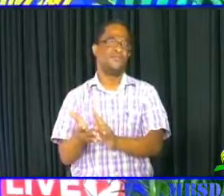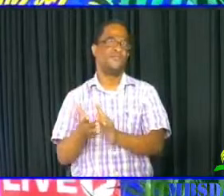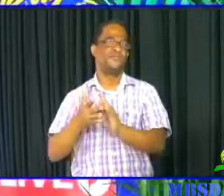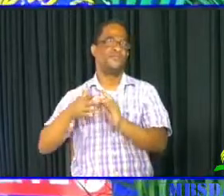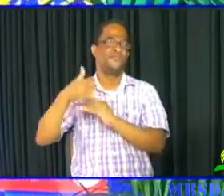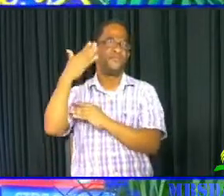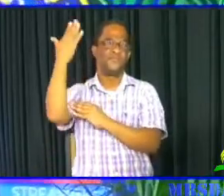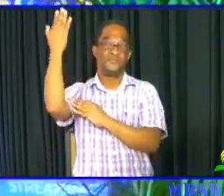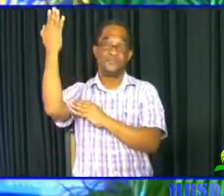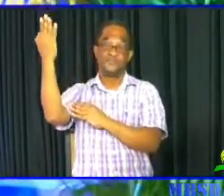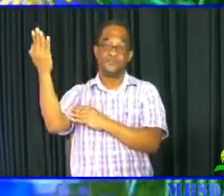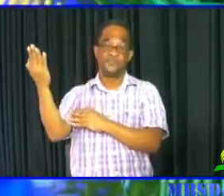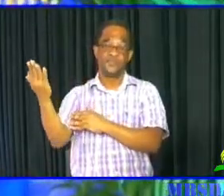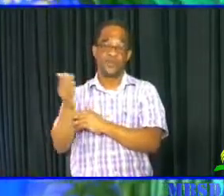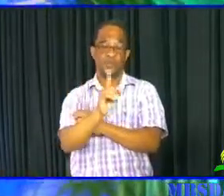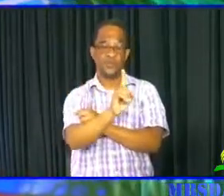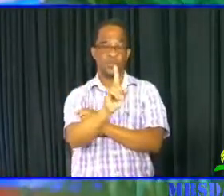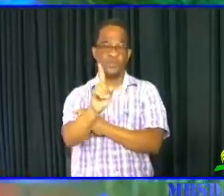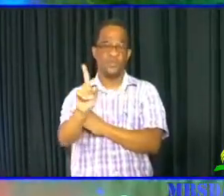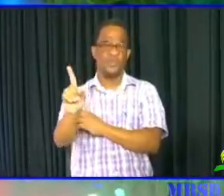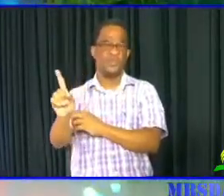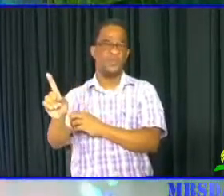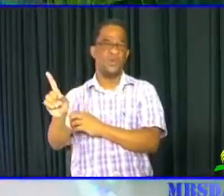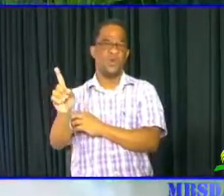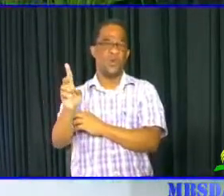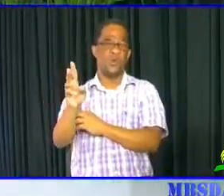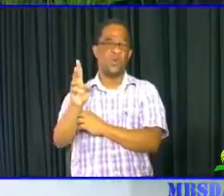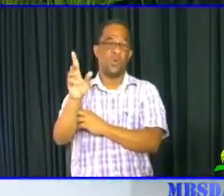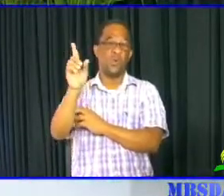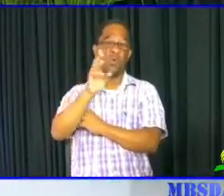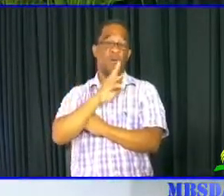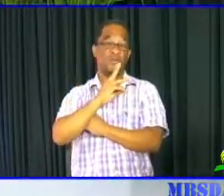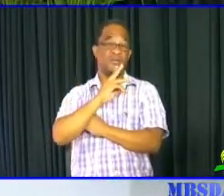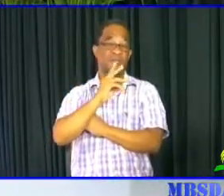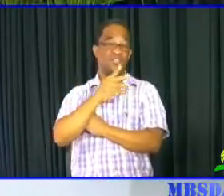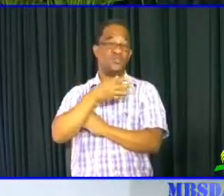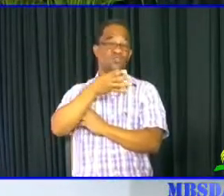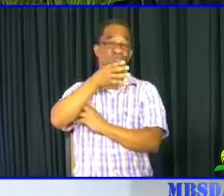Jesus. He's the water that you drink.